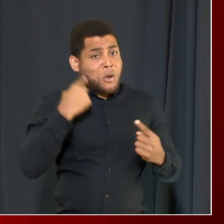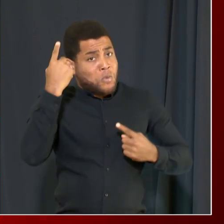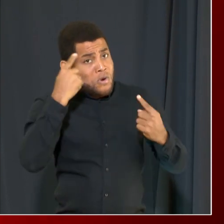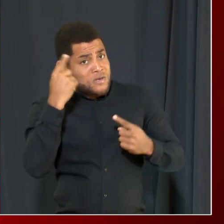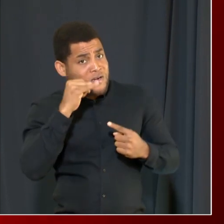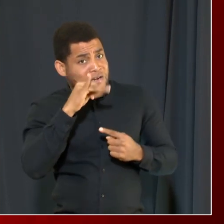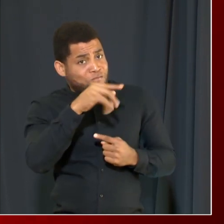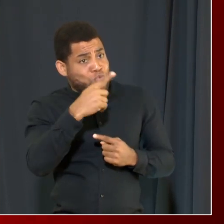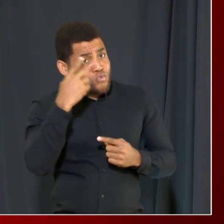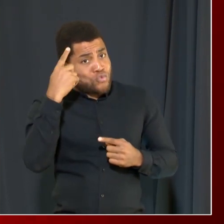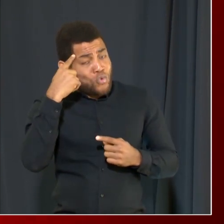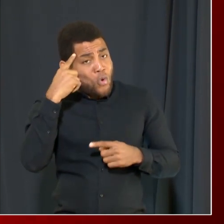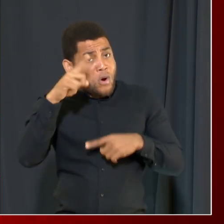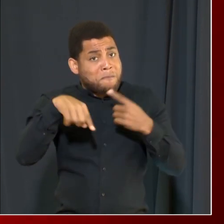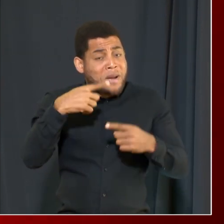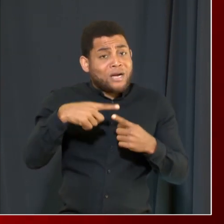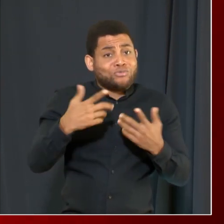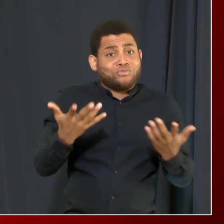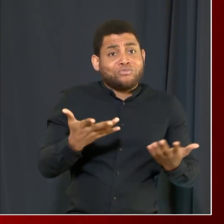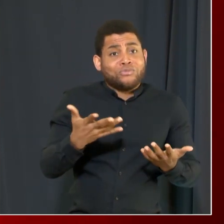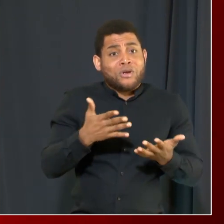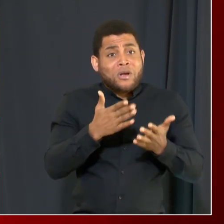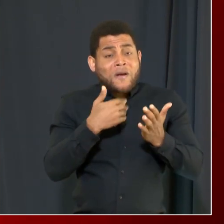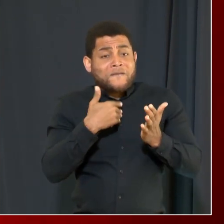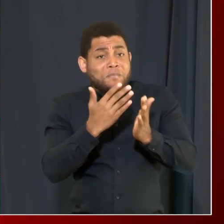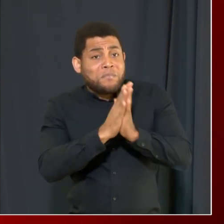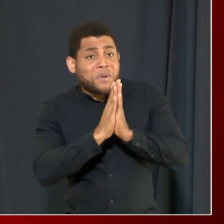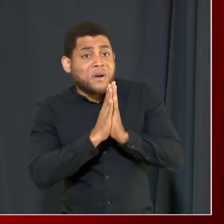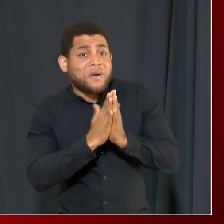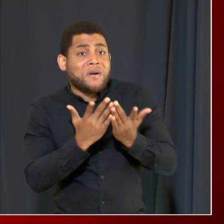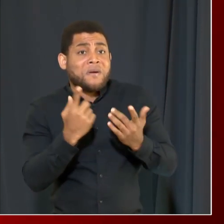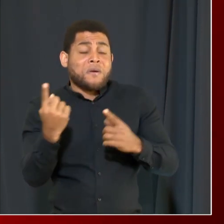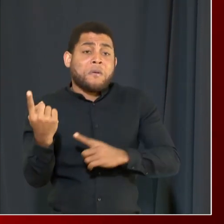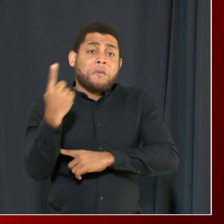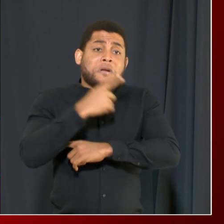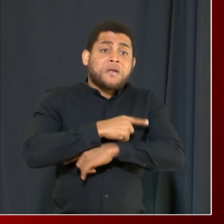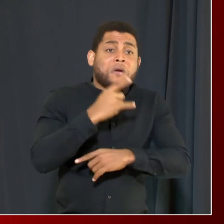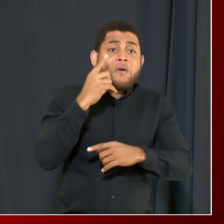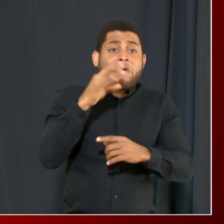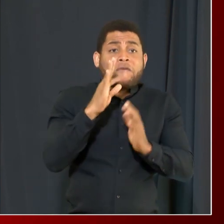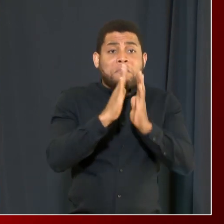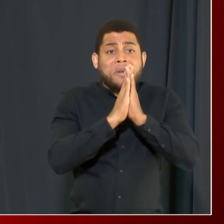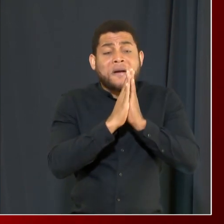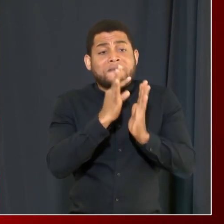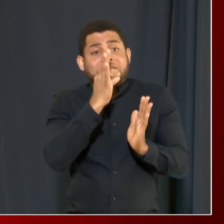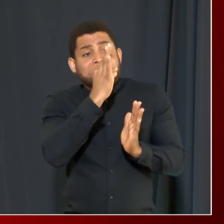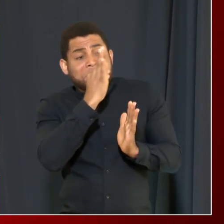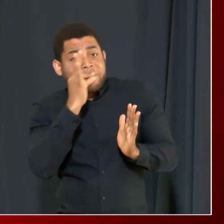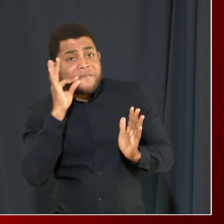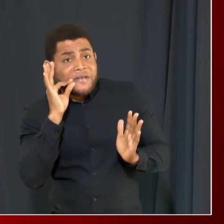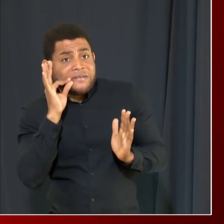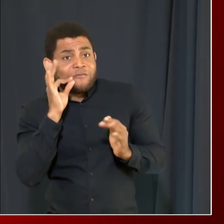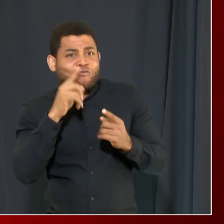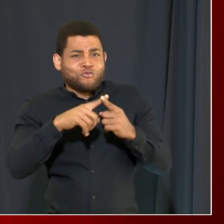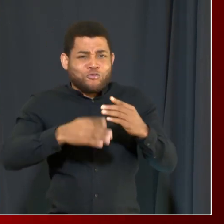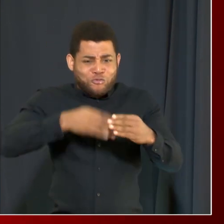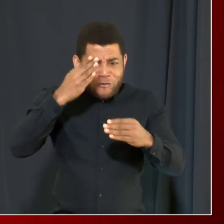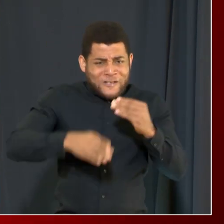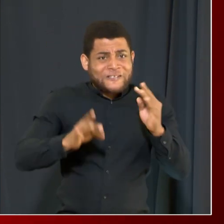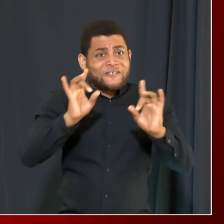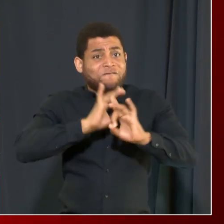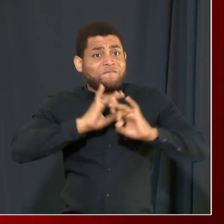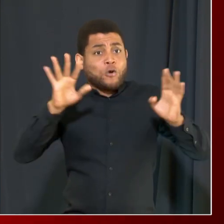about having prayer, days of prayer and fasting to end the violence? Because